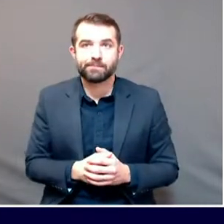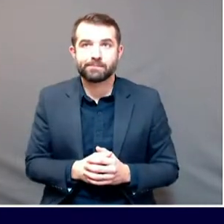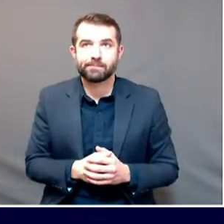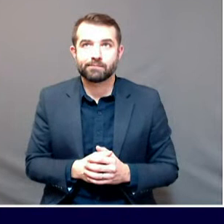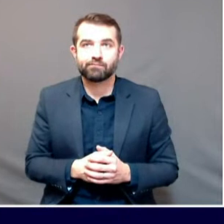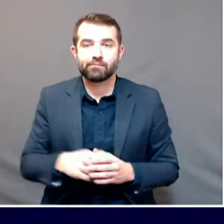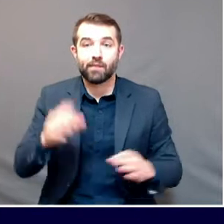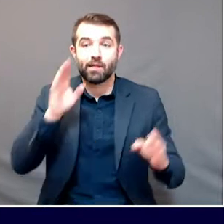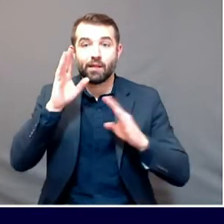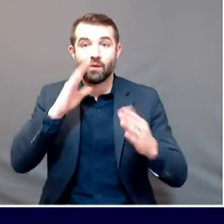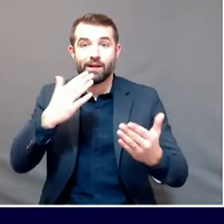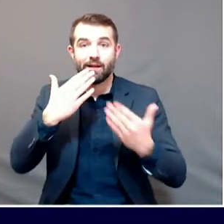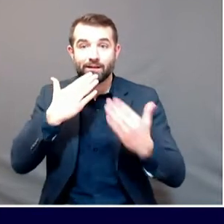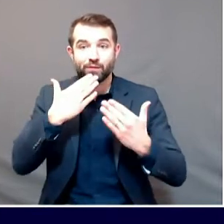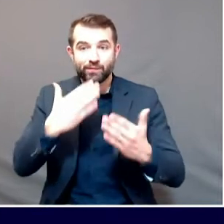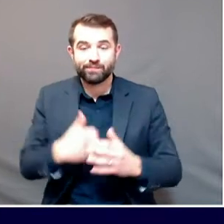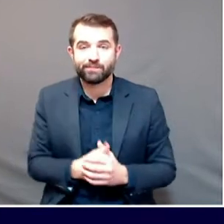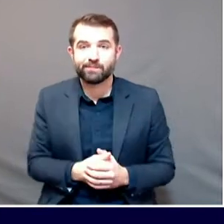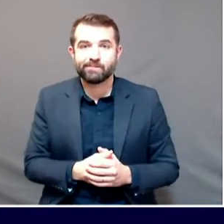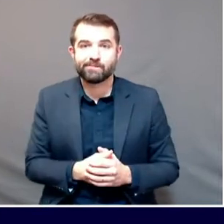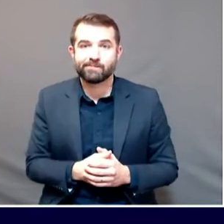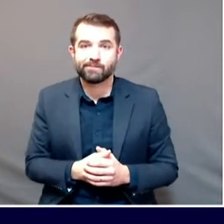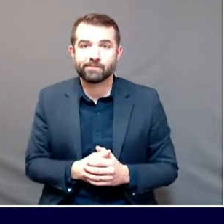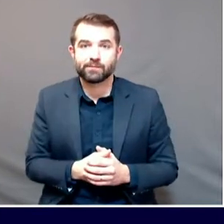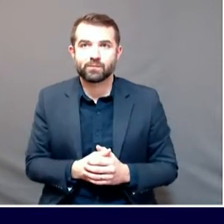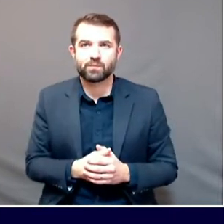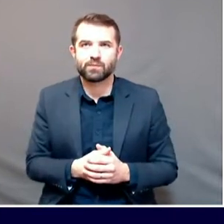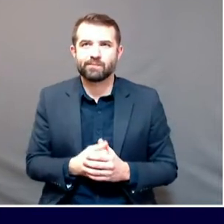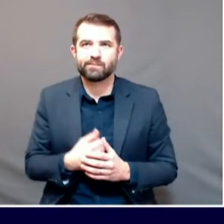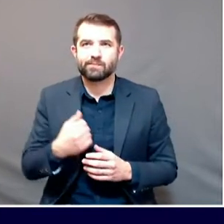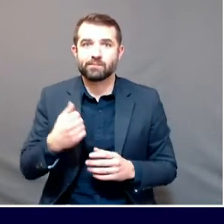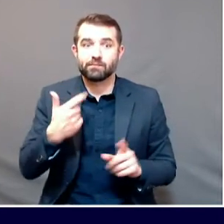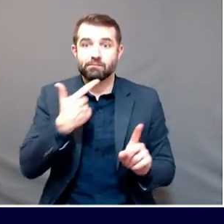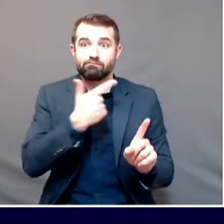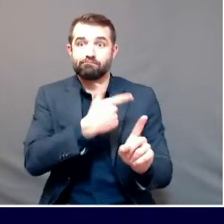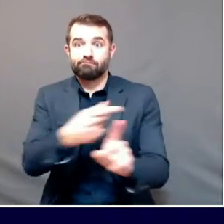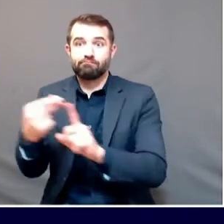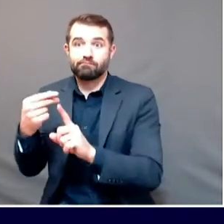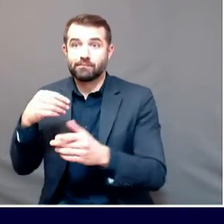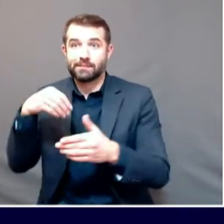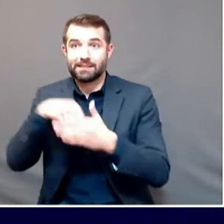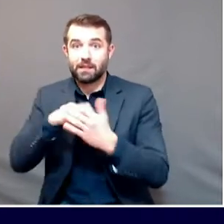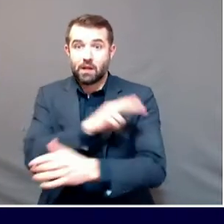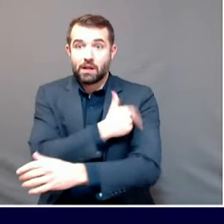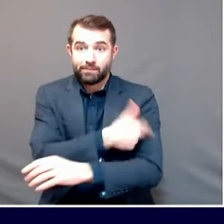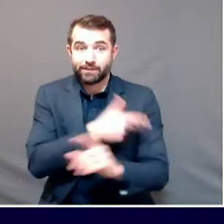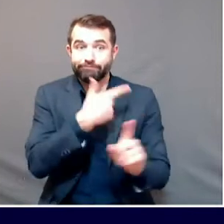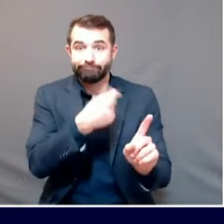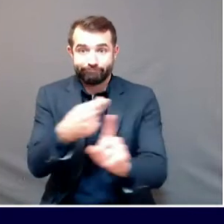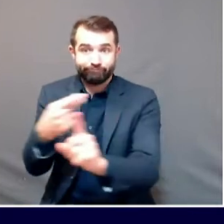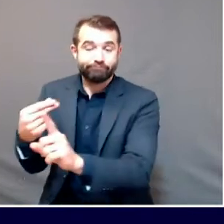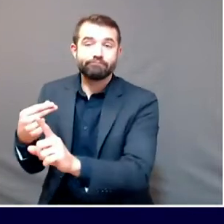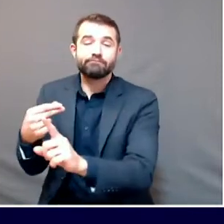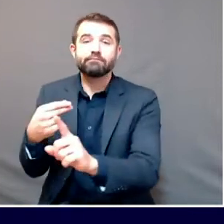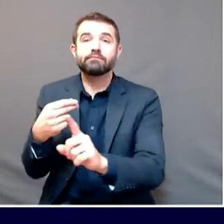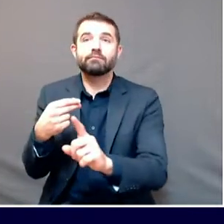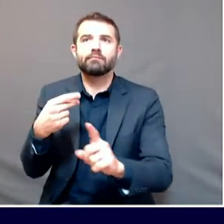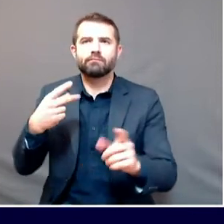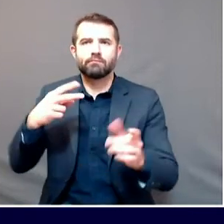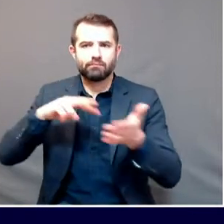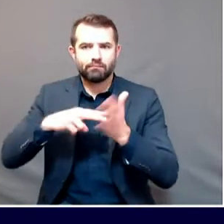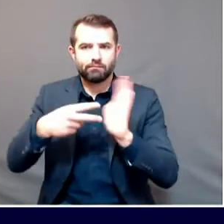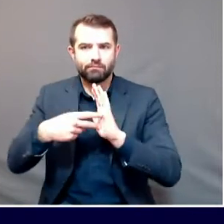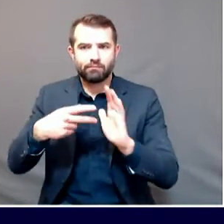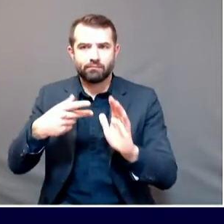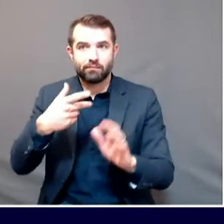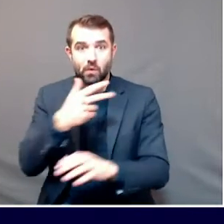I'm wondering, since vaccines are being distributed through hospitals, whether or not hospitals are allowed to prioritize healthcare workers at